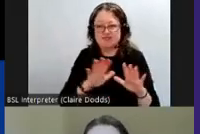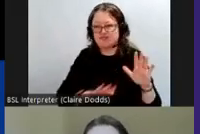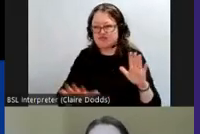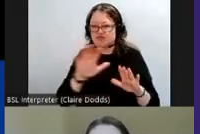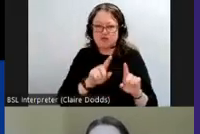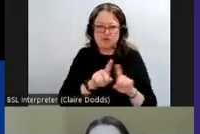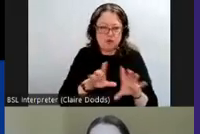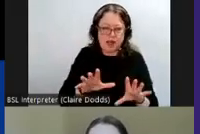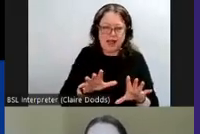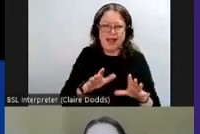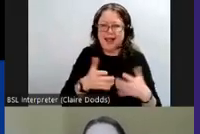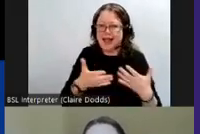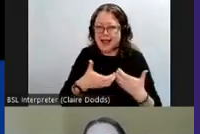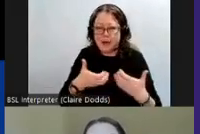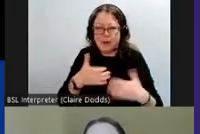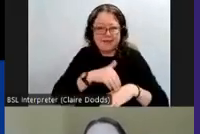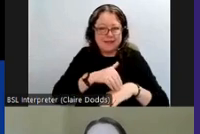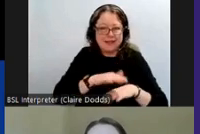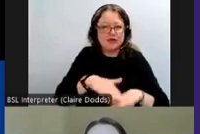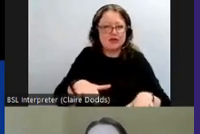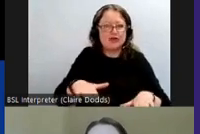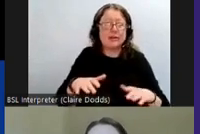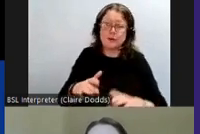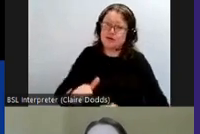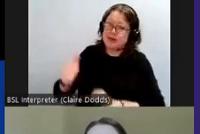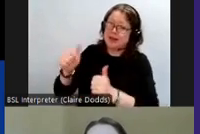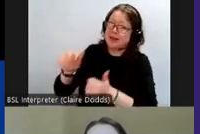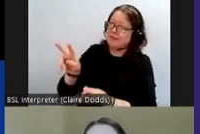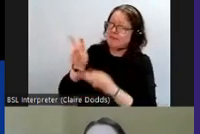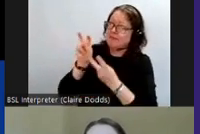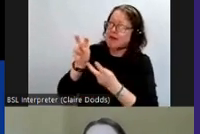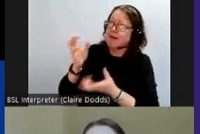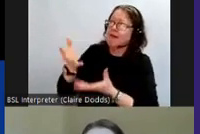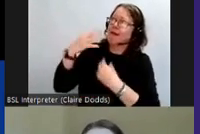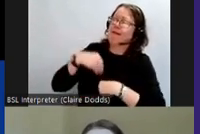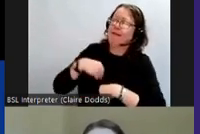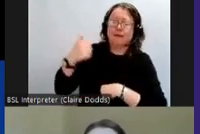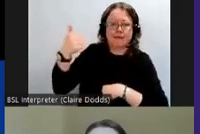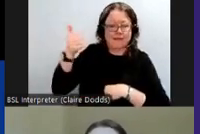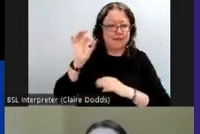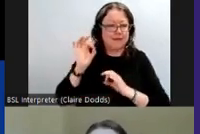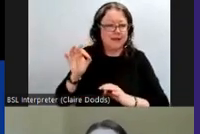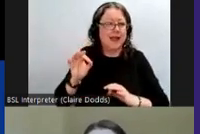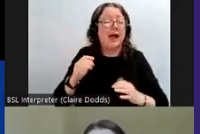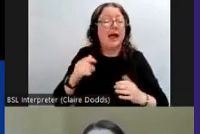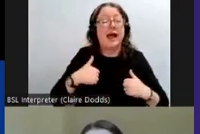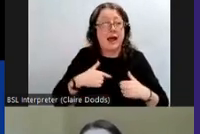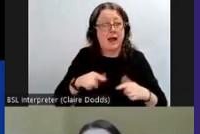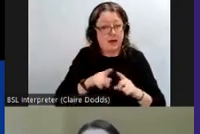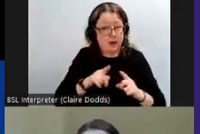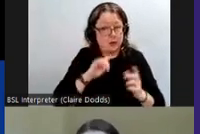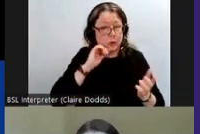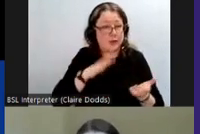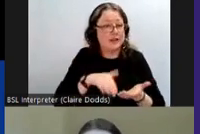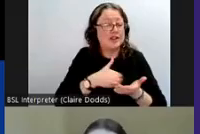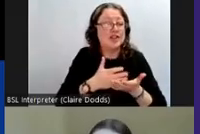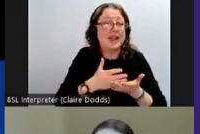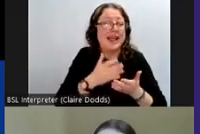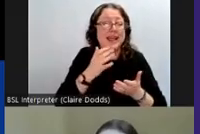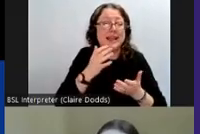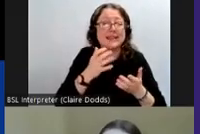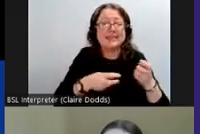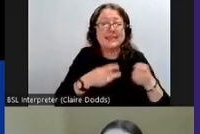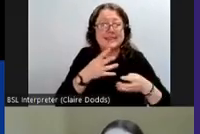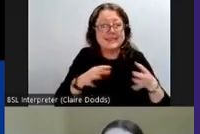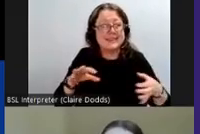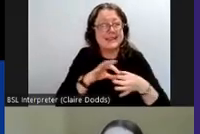a different organisation's kind of perspective. Um, but some of the statistics I'll share around the specifics relating to arts and culture and